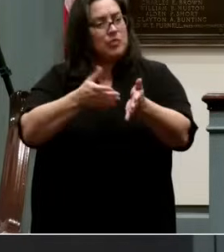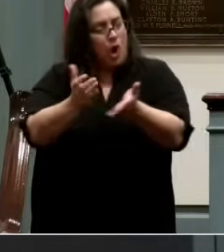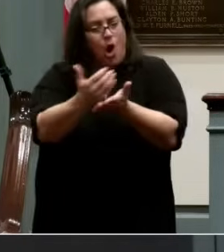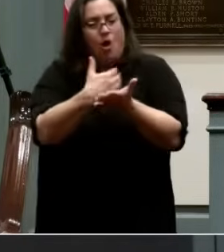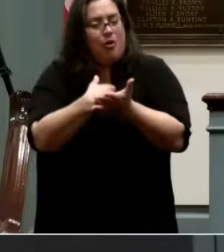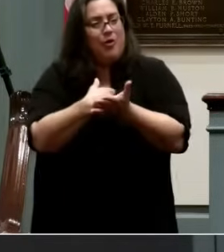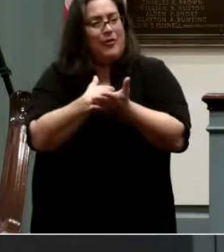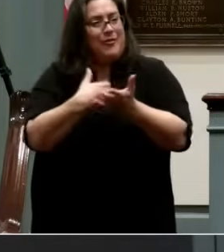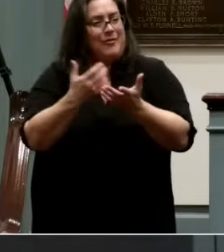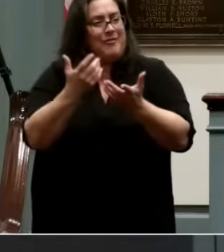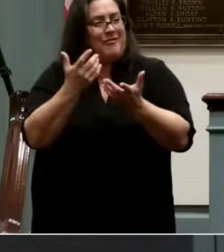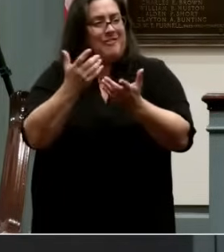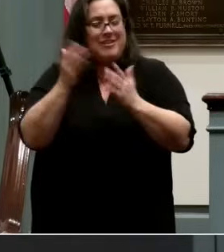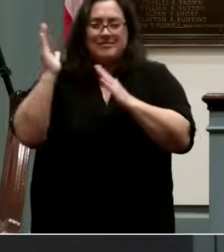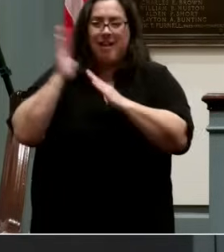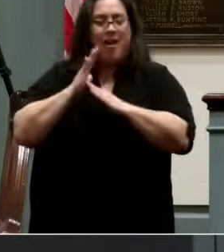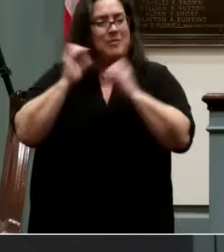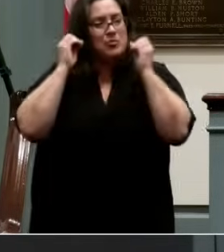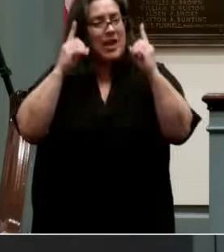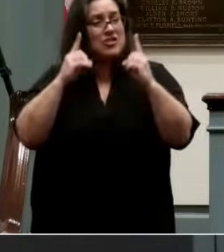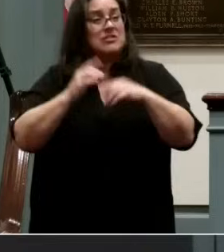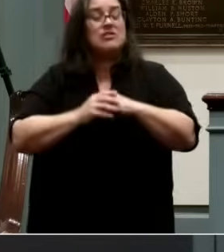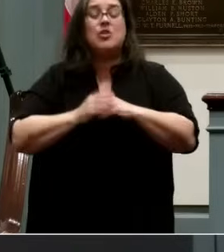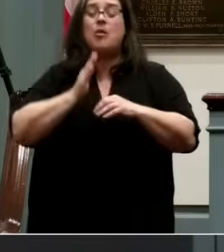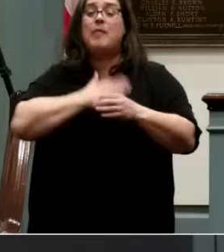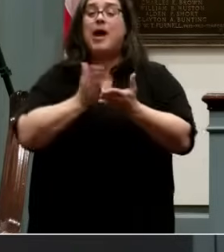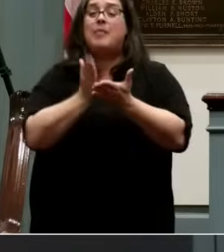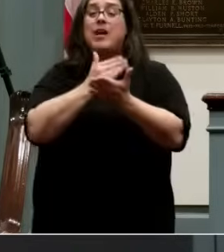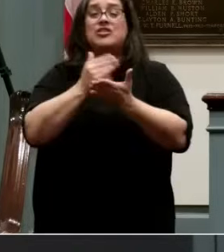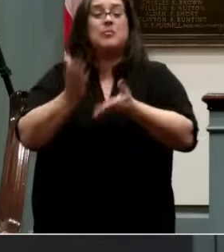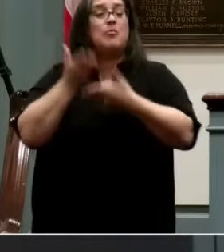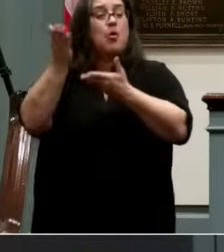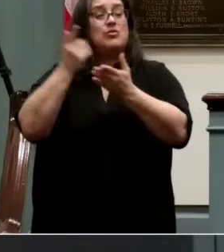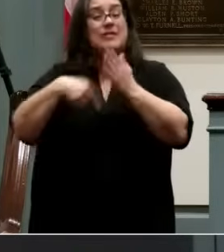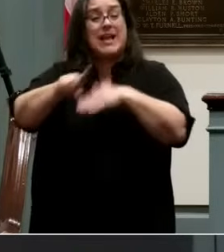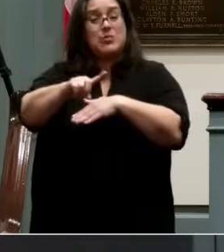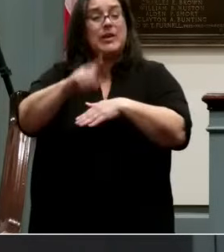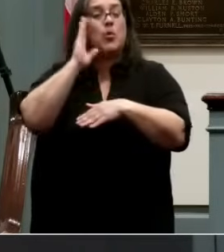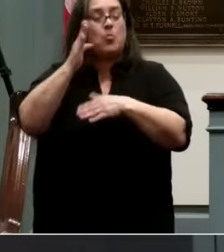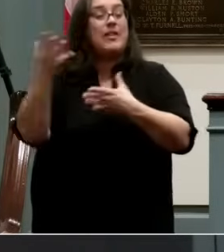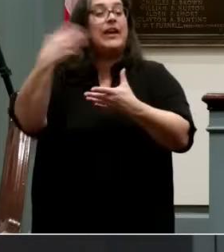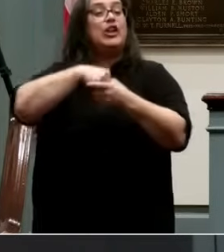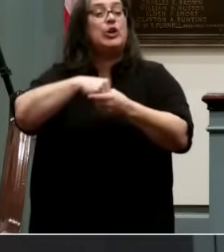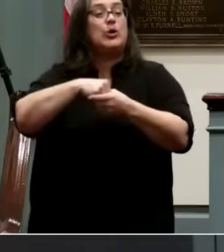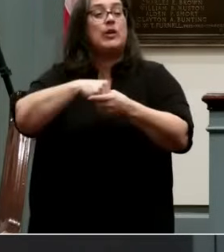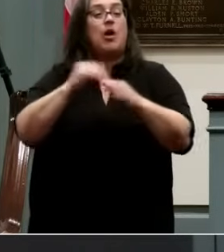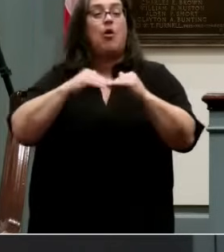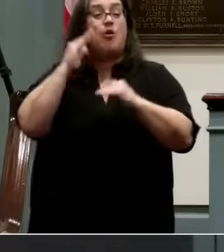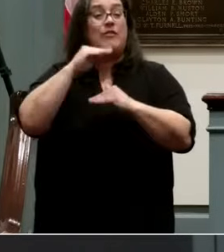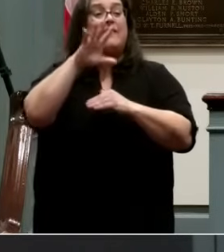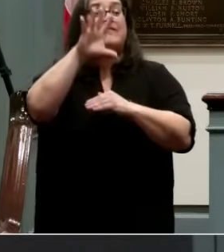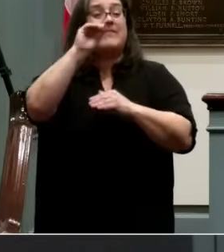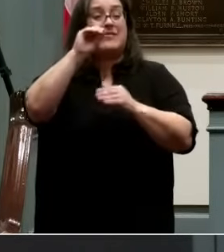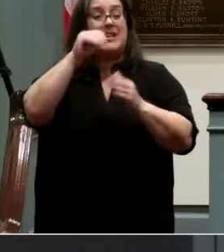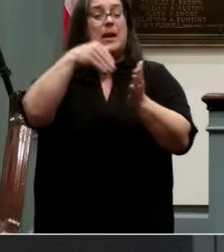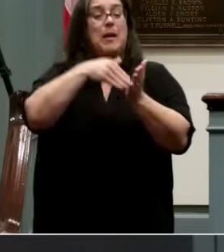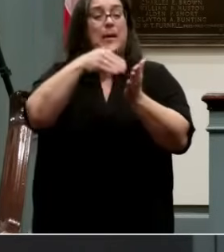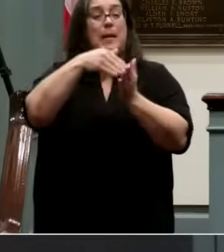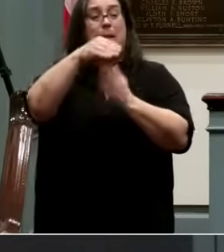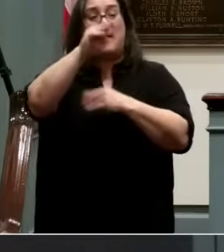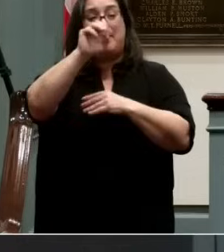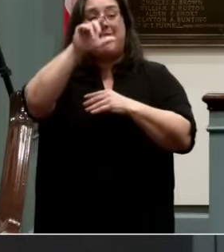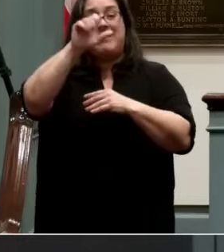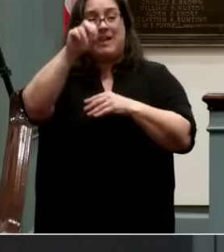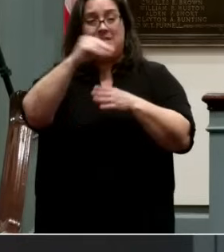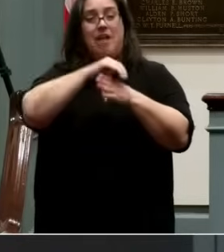education. And so my budget proposal next week will also include more than $50 million for opportunity funding. That's